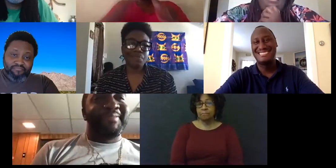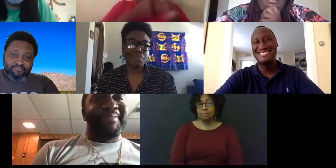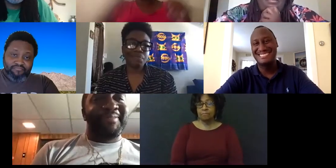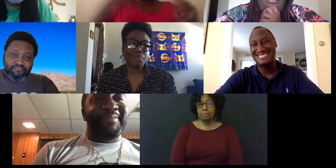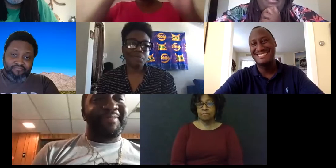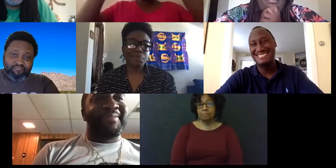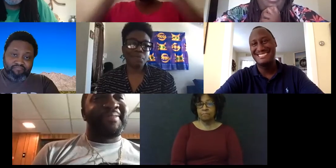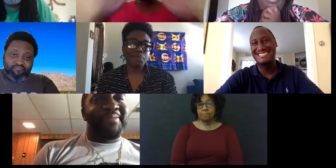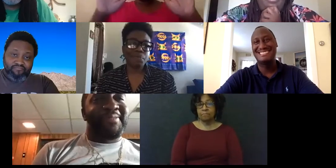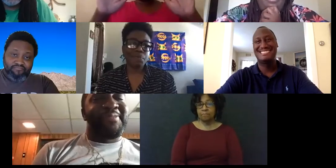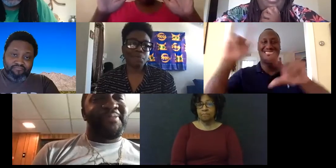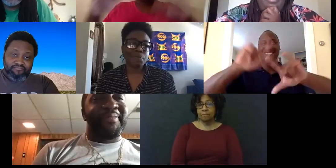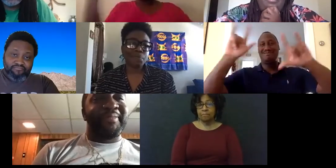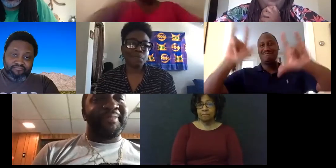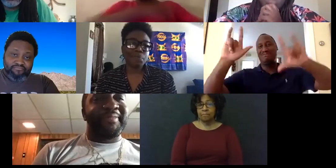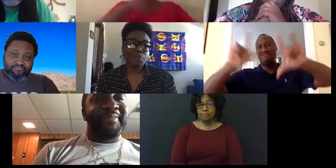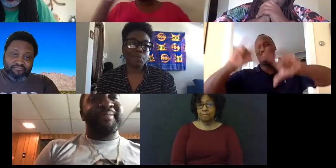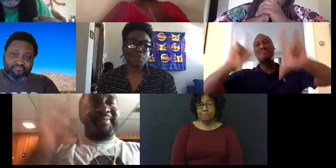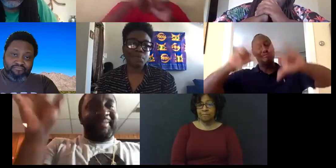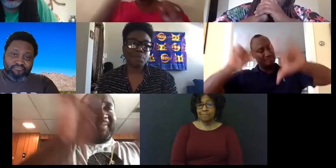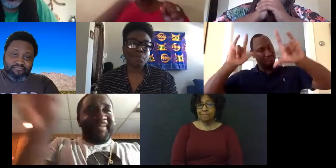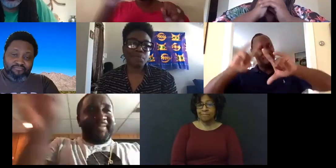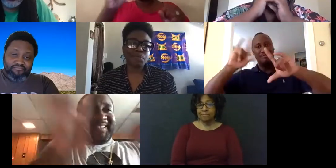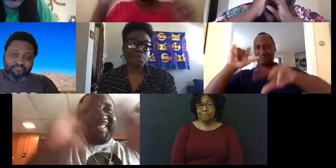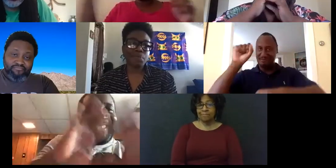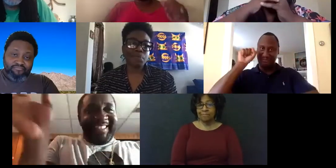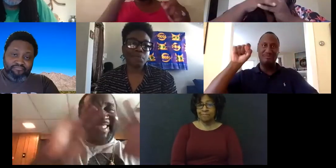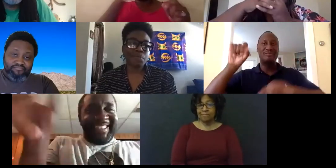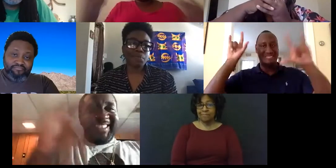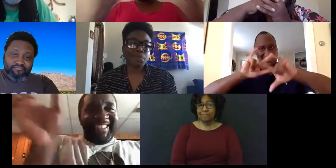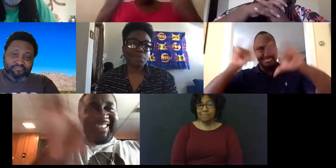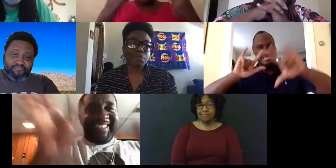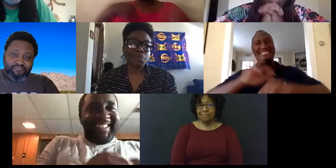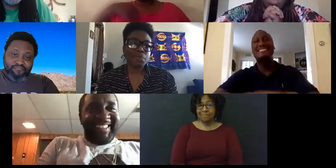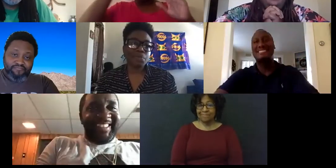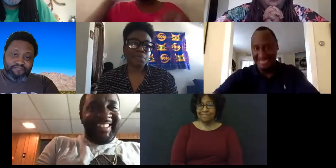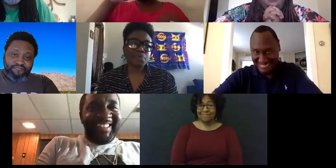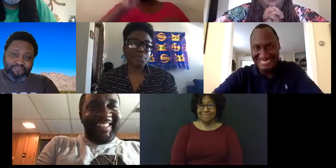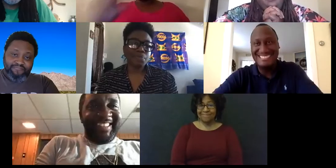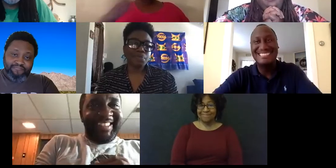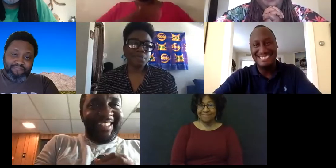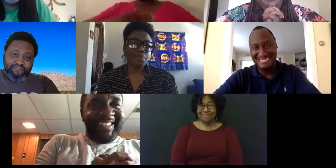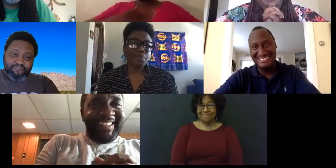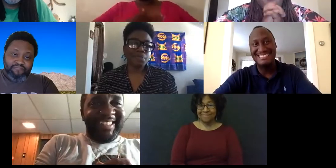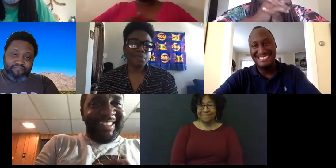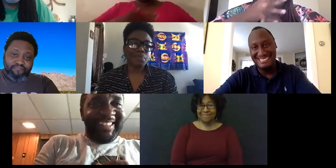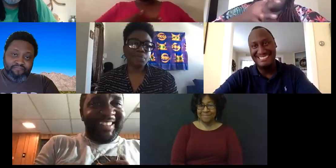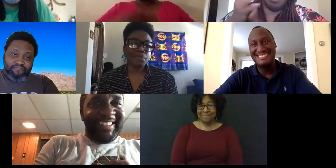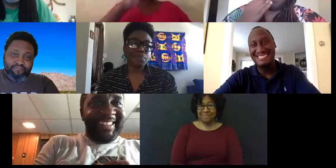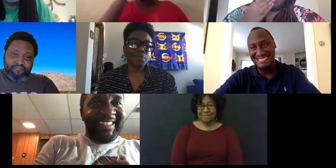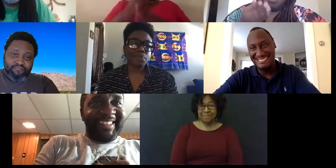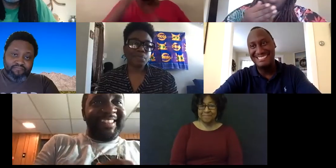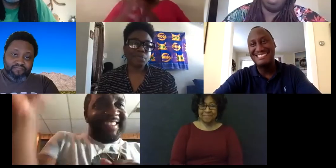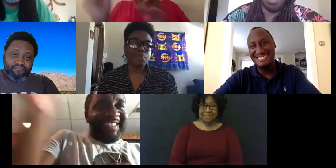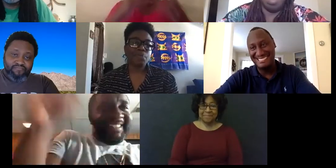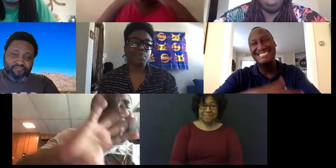have a great one. And I hope everybody that came in and viewed it, I hope they really enjoyed it. And take care, everyone.